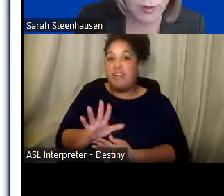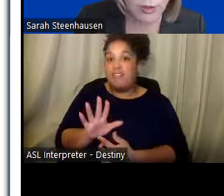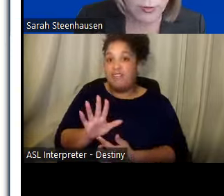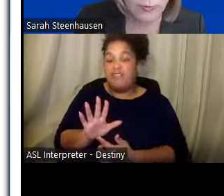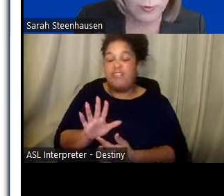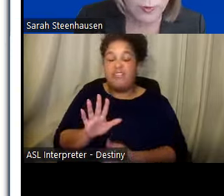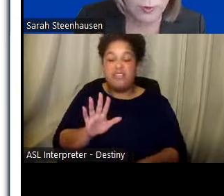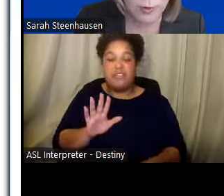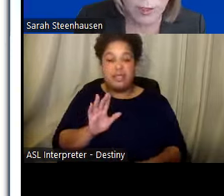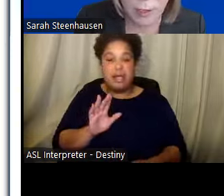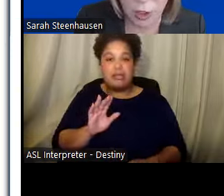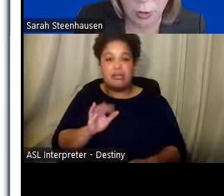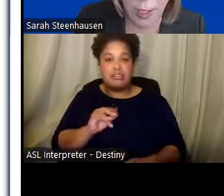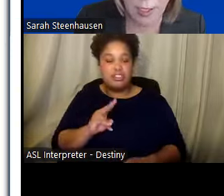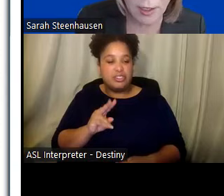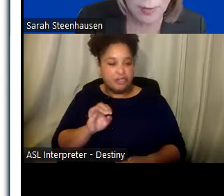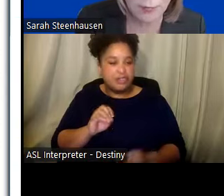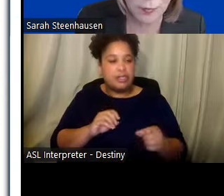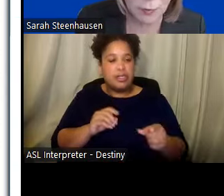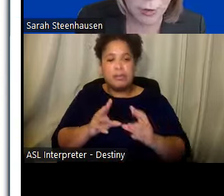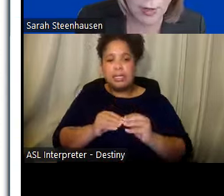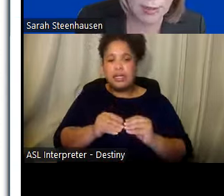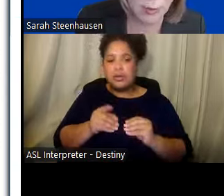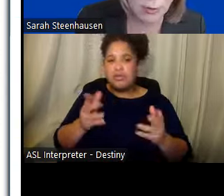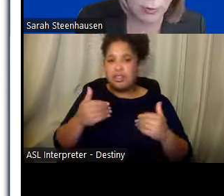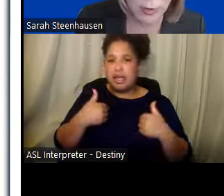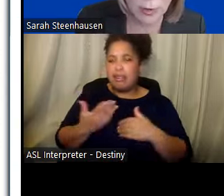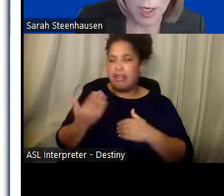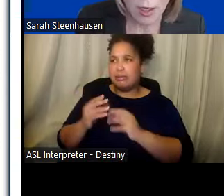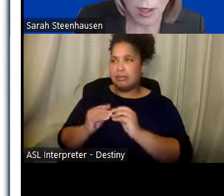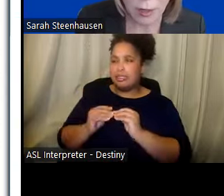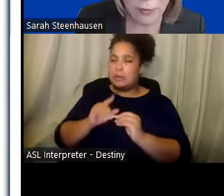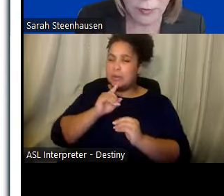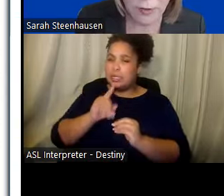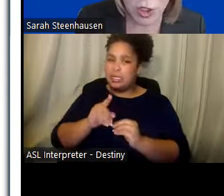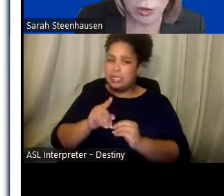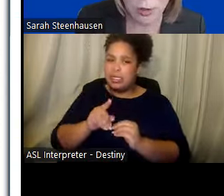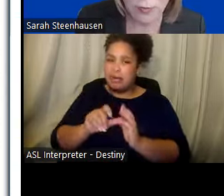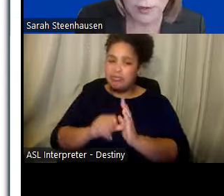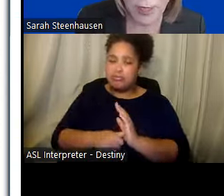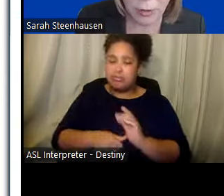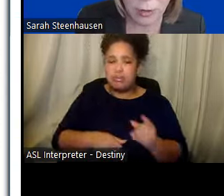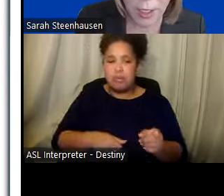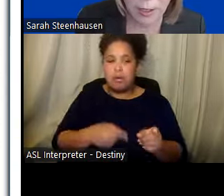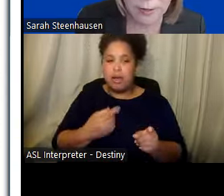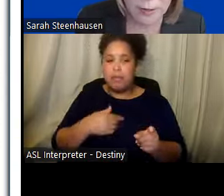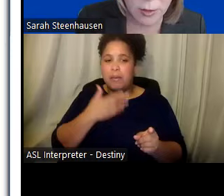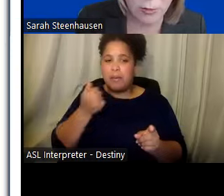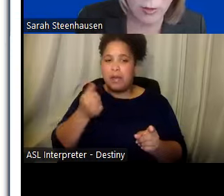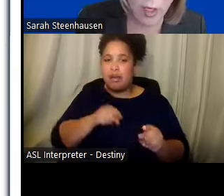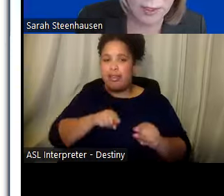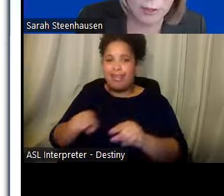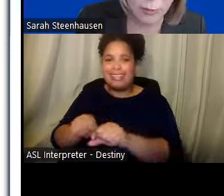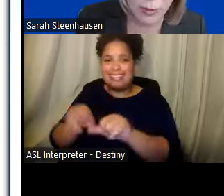75. You know, the meeting that you had, your last meeting, really calling out this issue of a better aligning